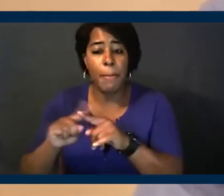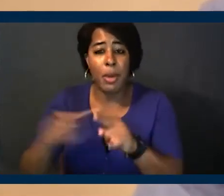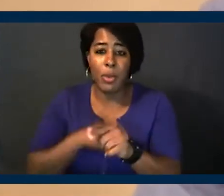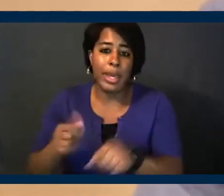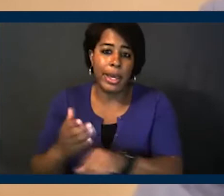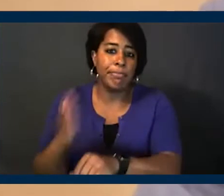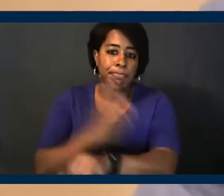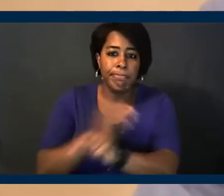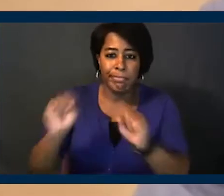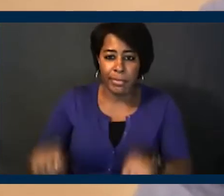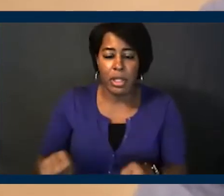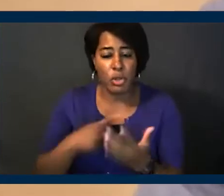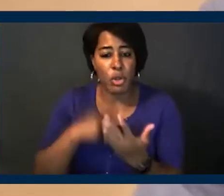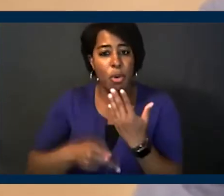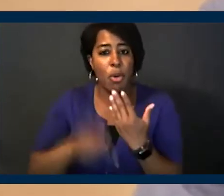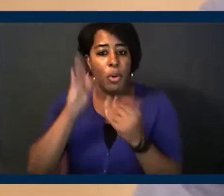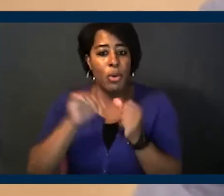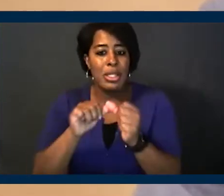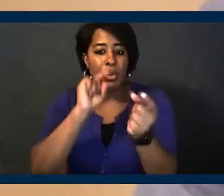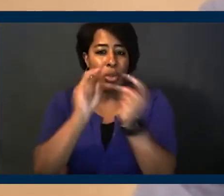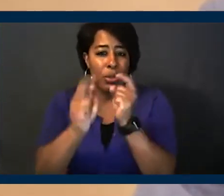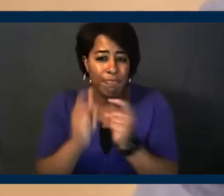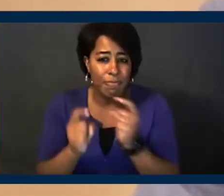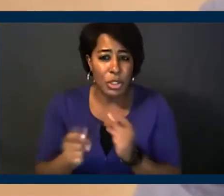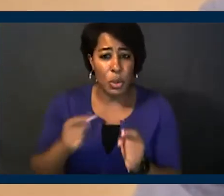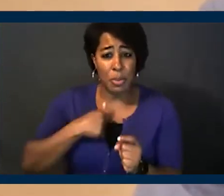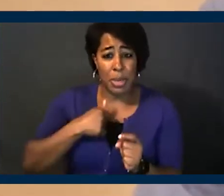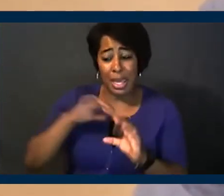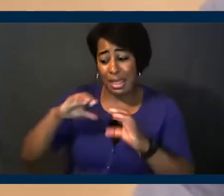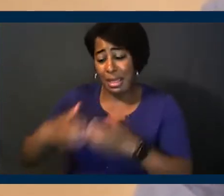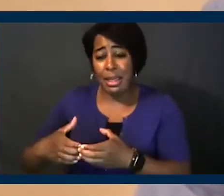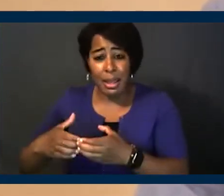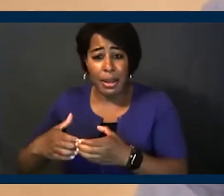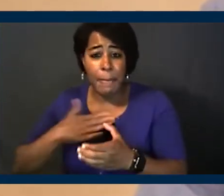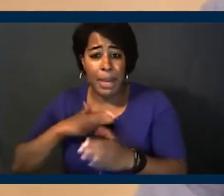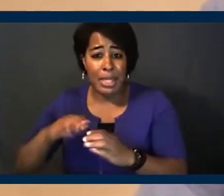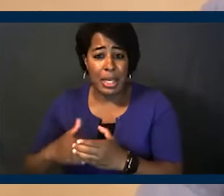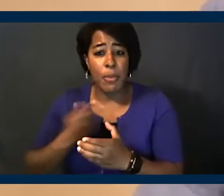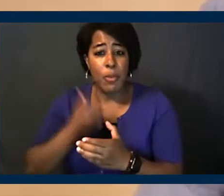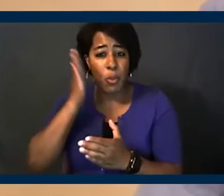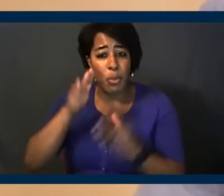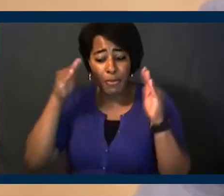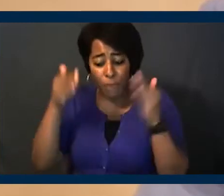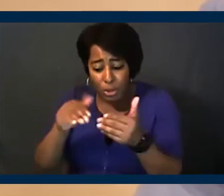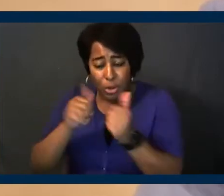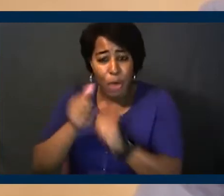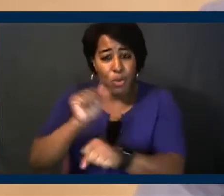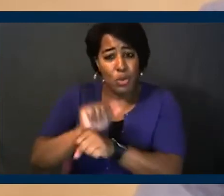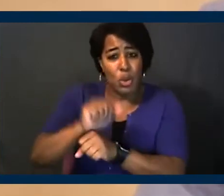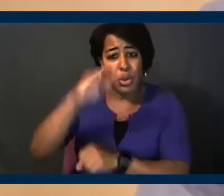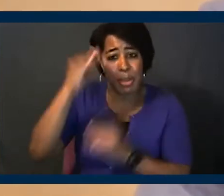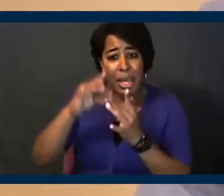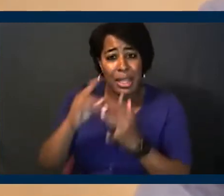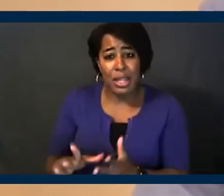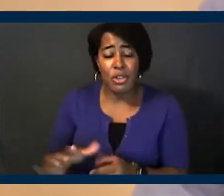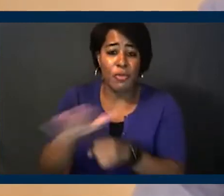tweak the program. And I and the team absolutely will be focused on how we can work with Black leaders, from our elected officials to the Black